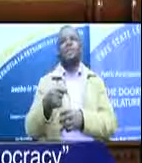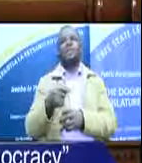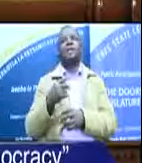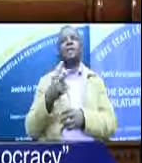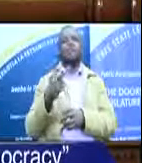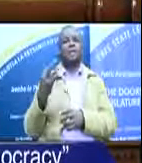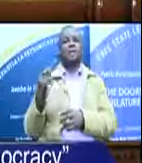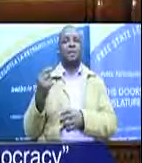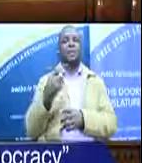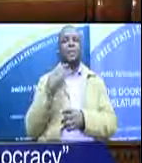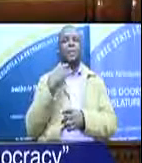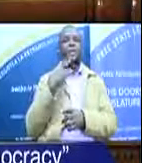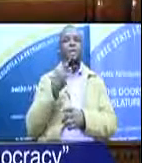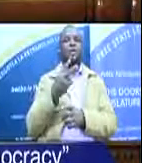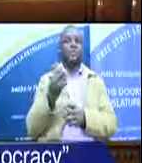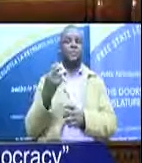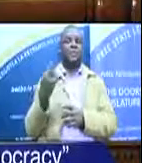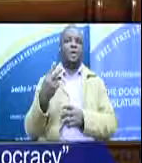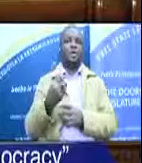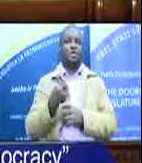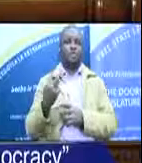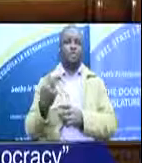116,023 ka 2021-22.